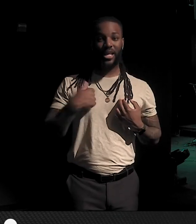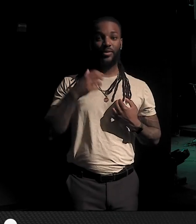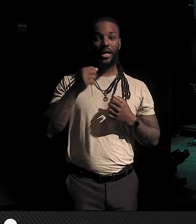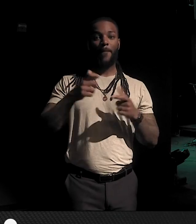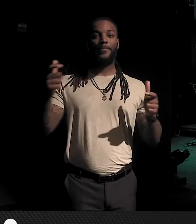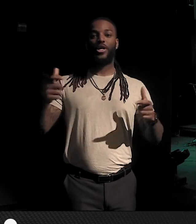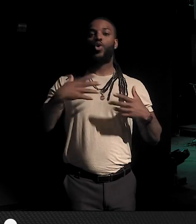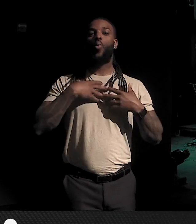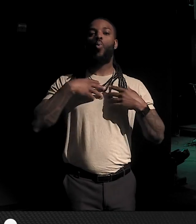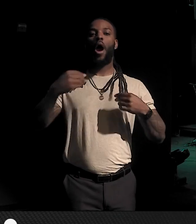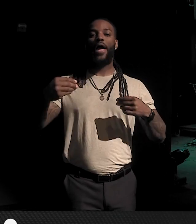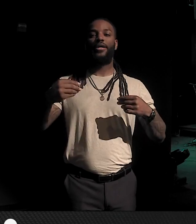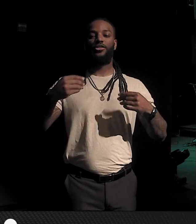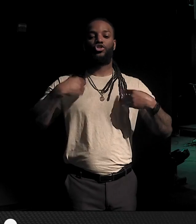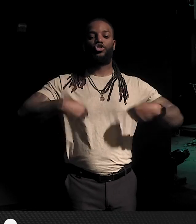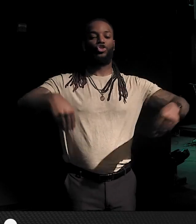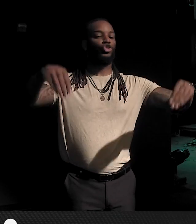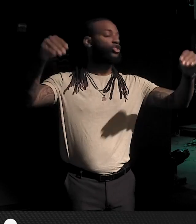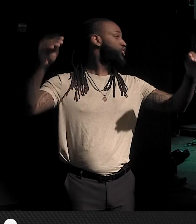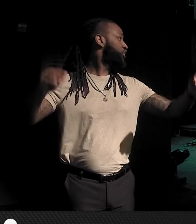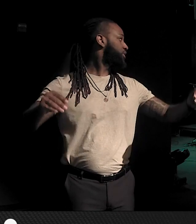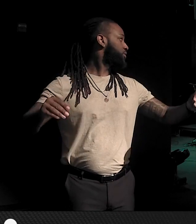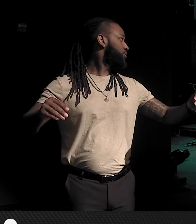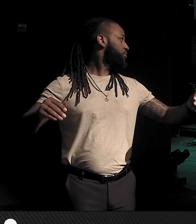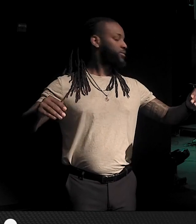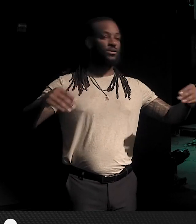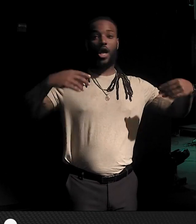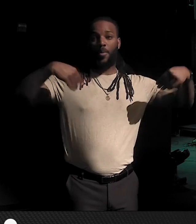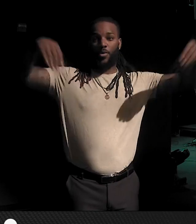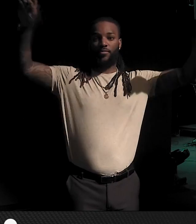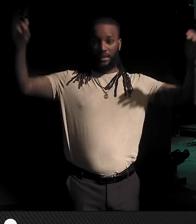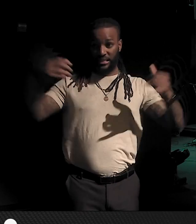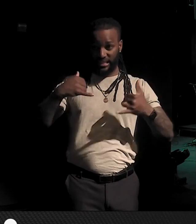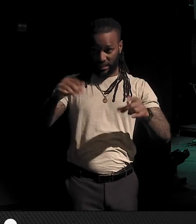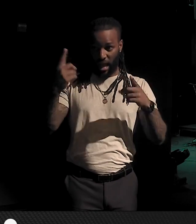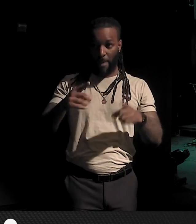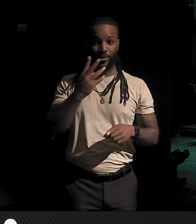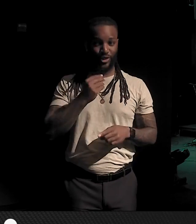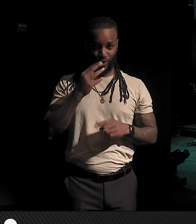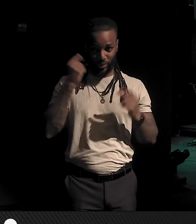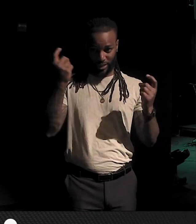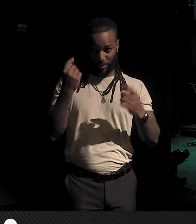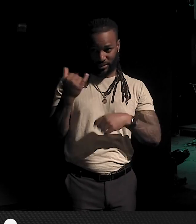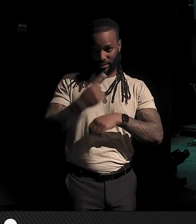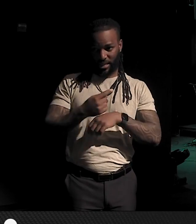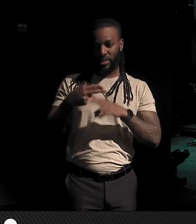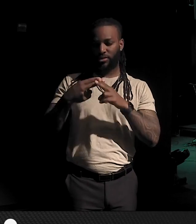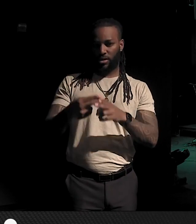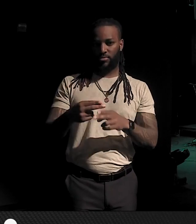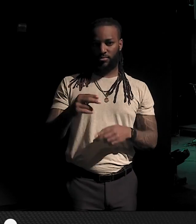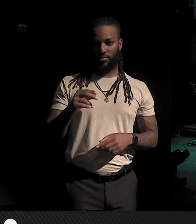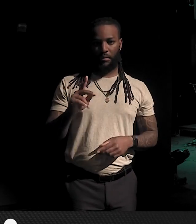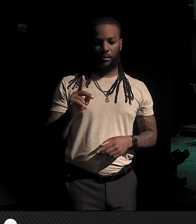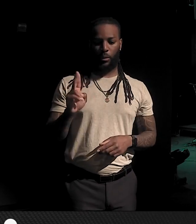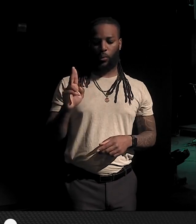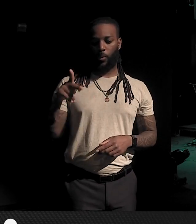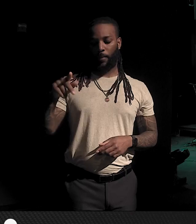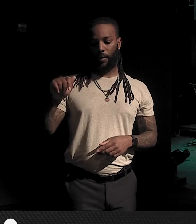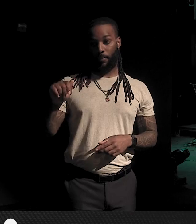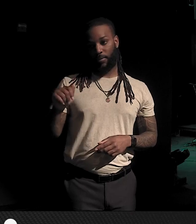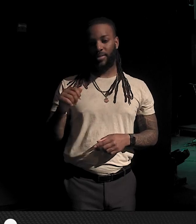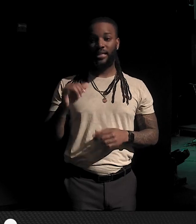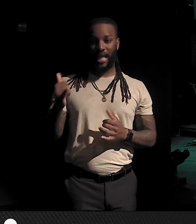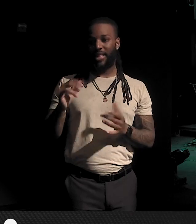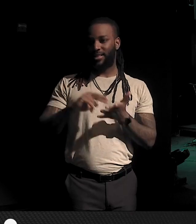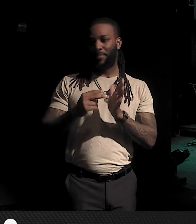big white sheet, and I would put it over their heads. That still happens in Jewish ceremonies today. That's called the huppah. And that means there's nobody